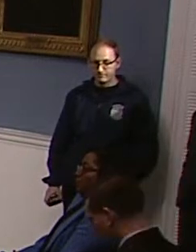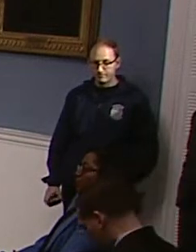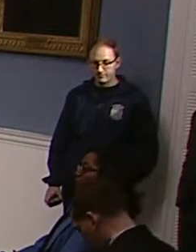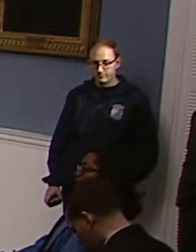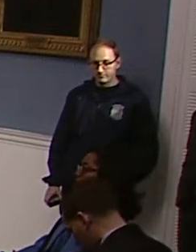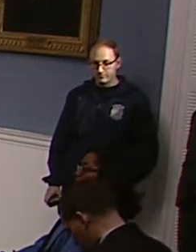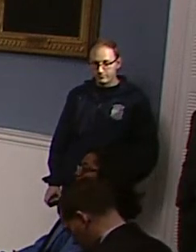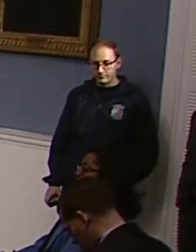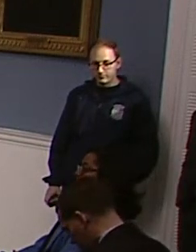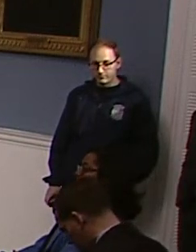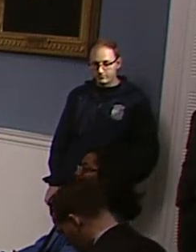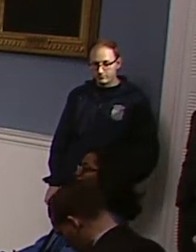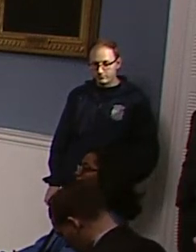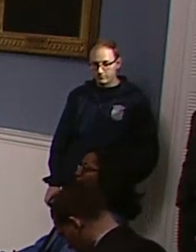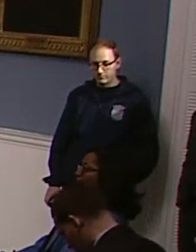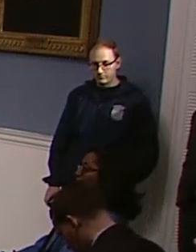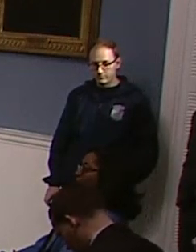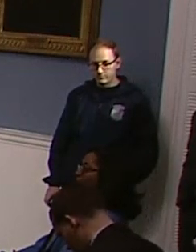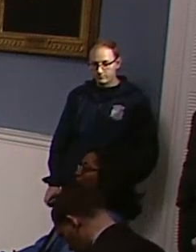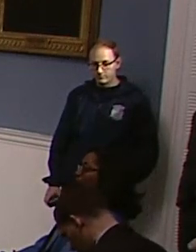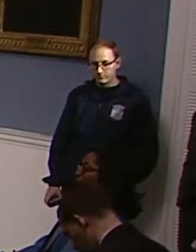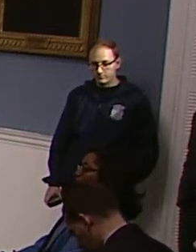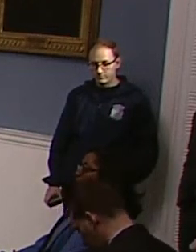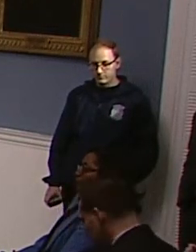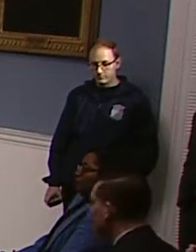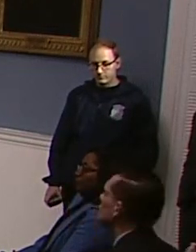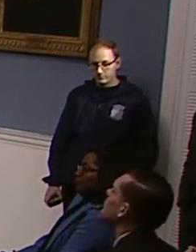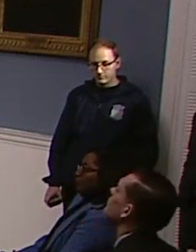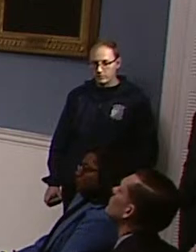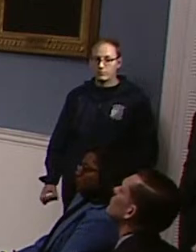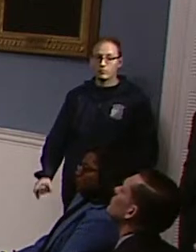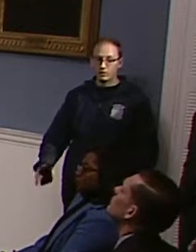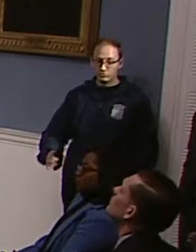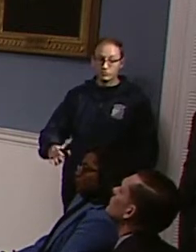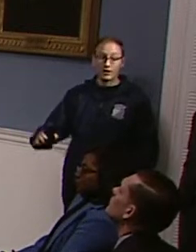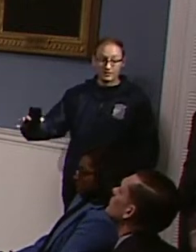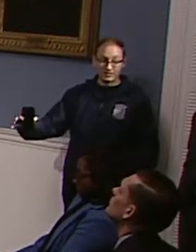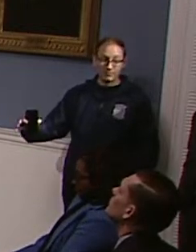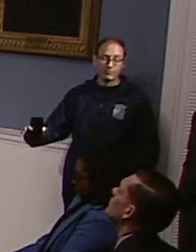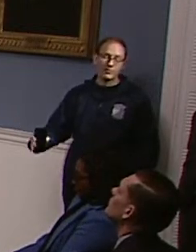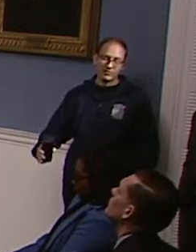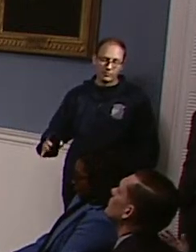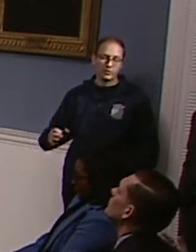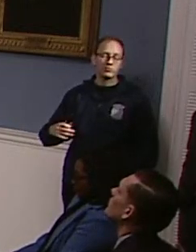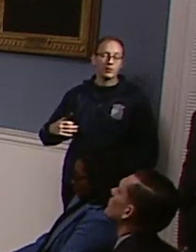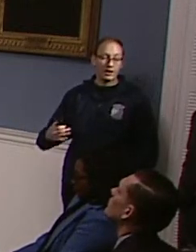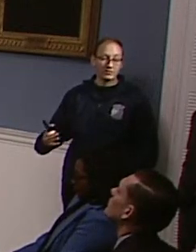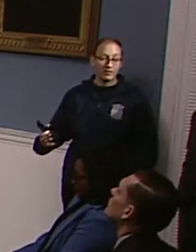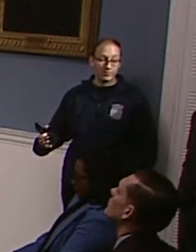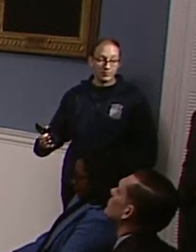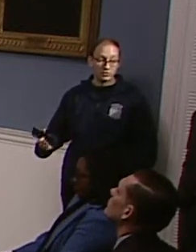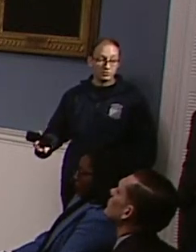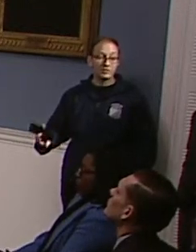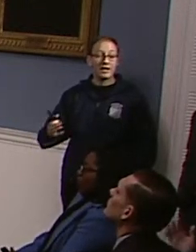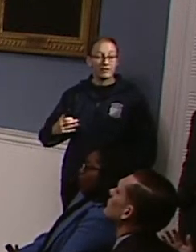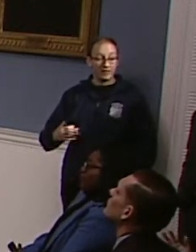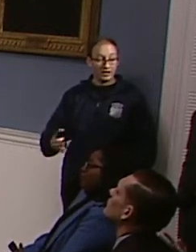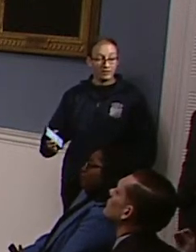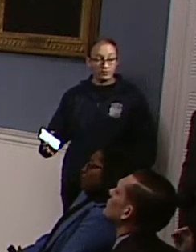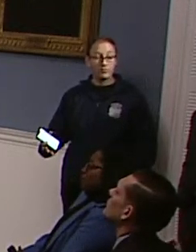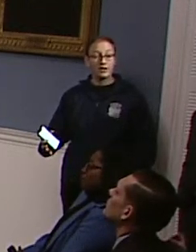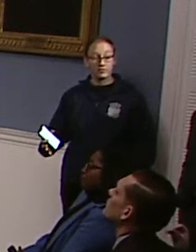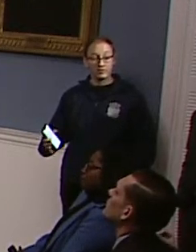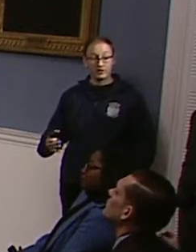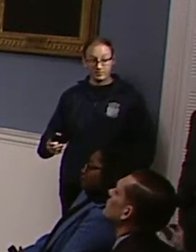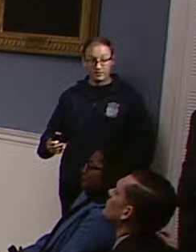Bernadette. Melina, so City Council passed a ban on solitary confinement. All right, we're gonna do City on topic, Hall Bernadette, we're says gonna do that on they- topic that questions. solitary If